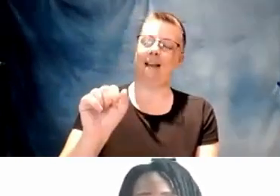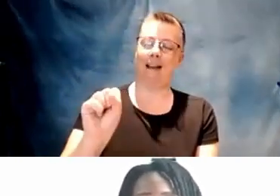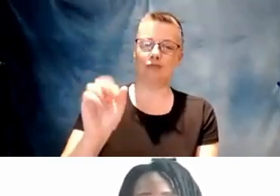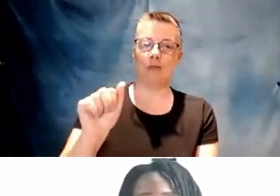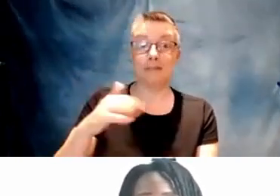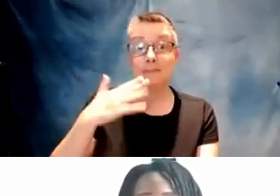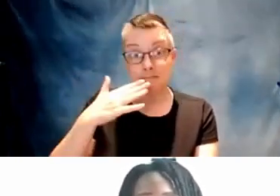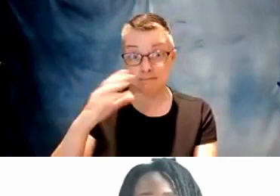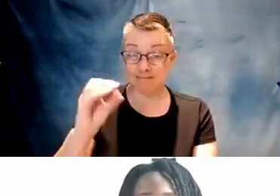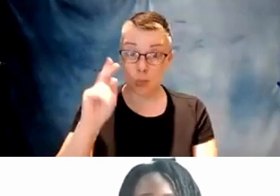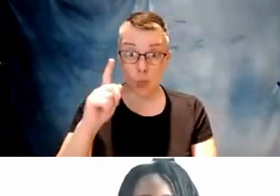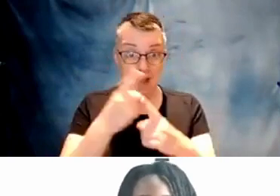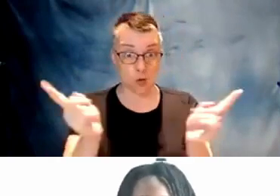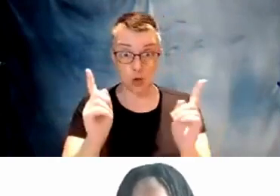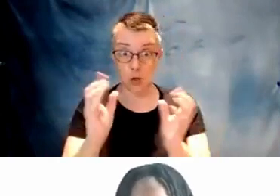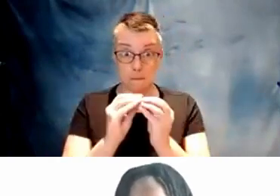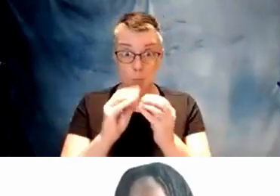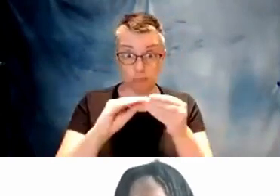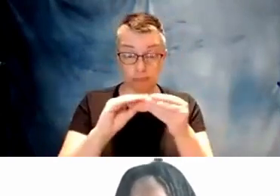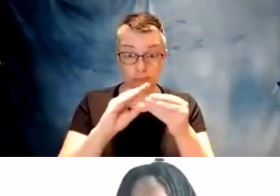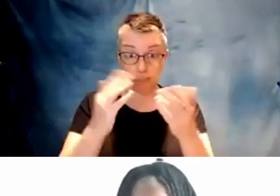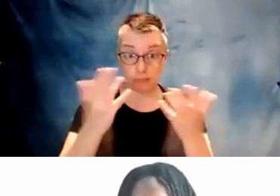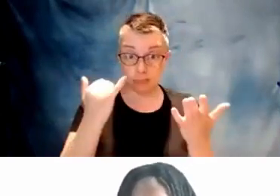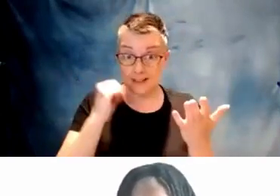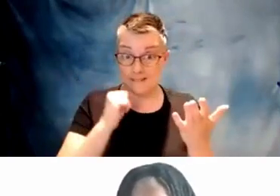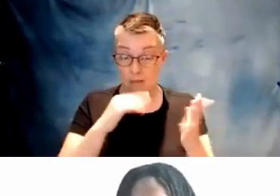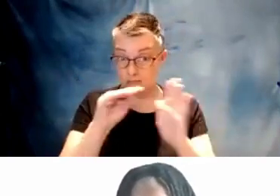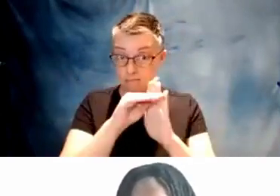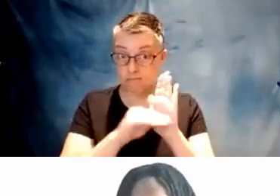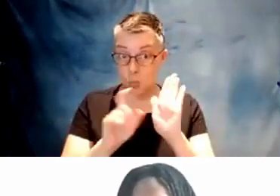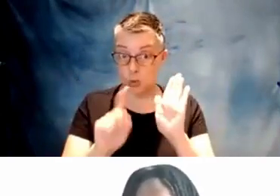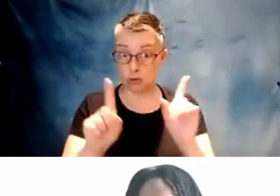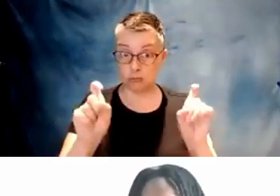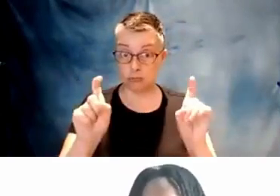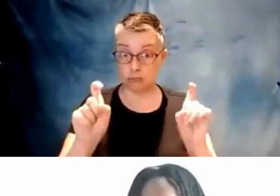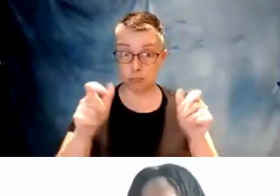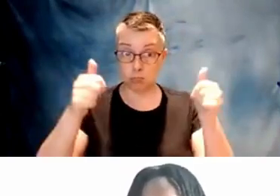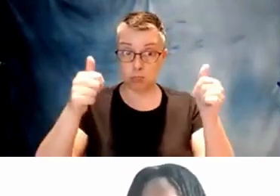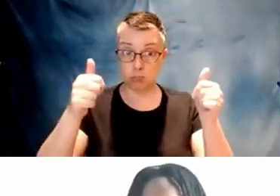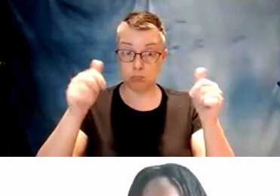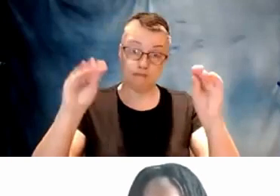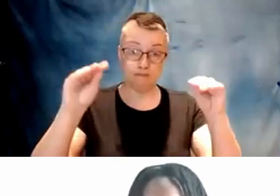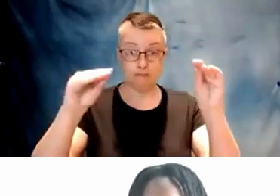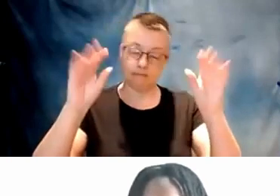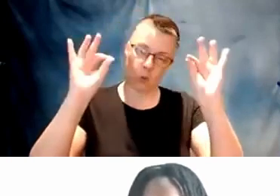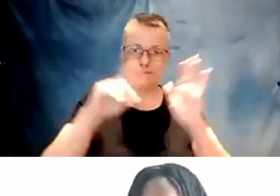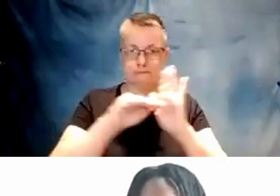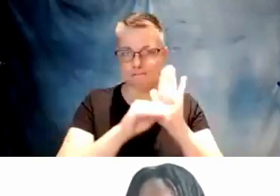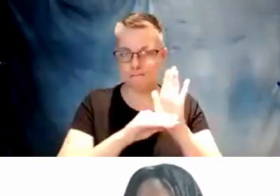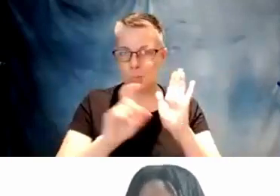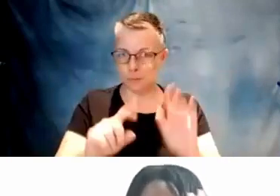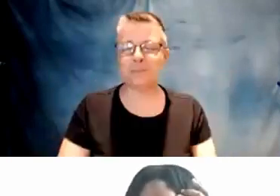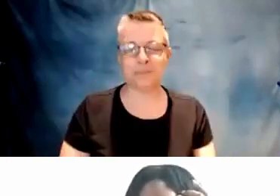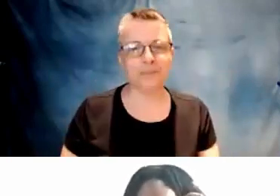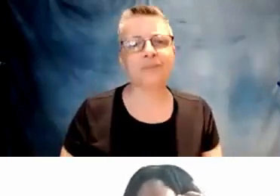So unless you guys have anything more to say, I'll be moving on to the next question. Good. All right.